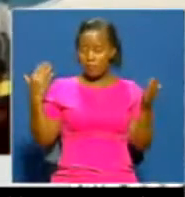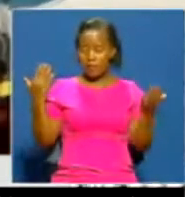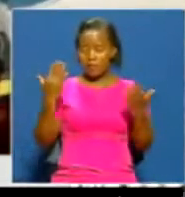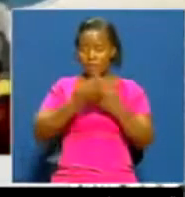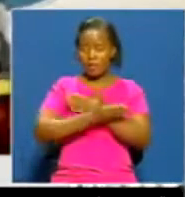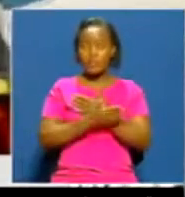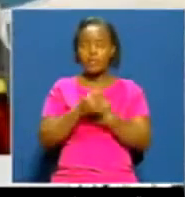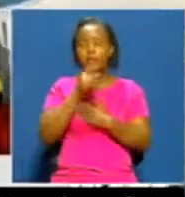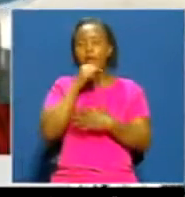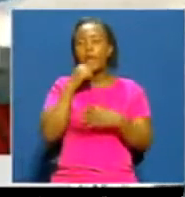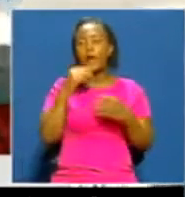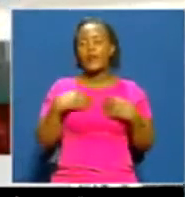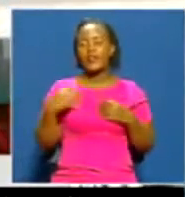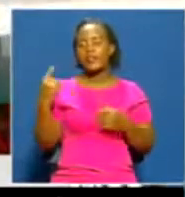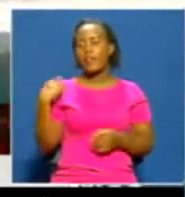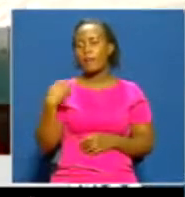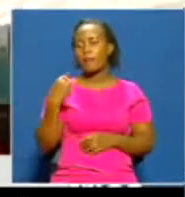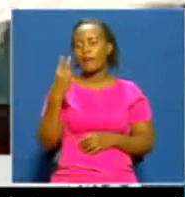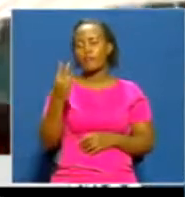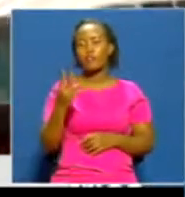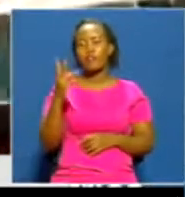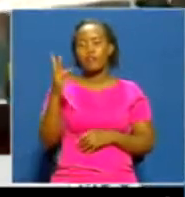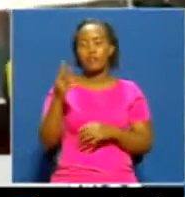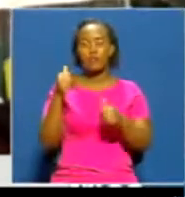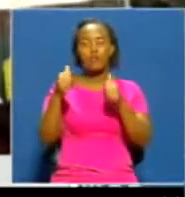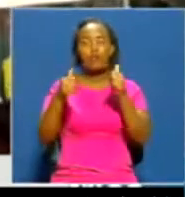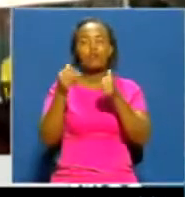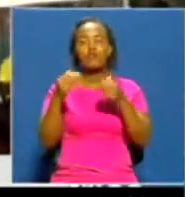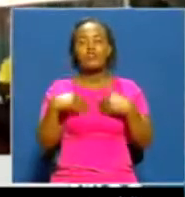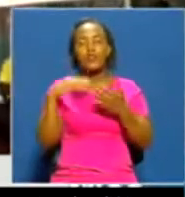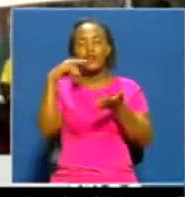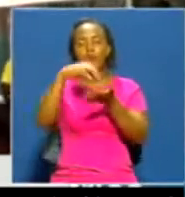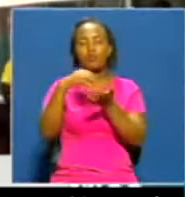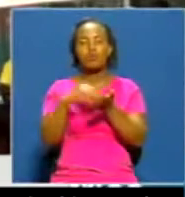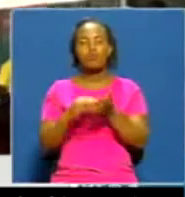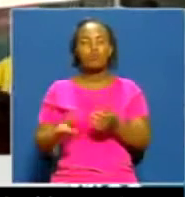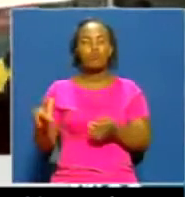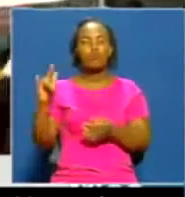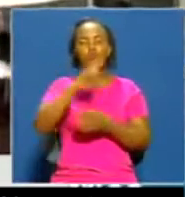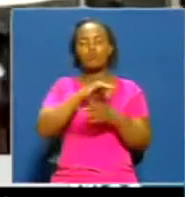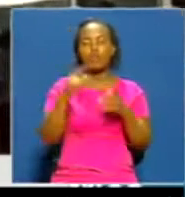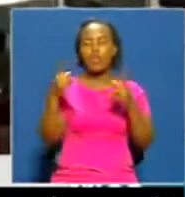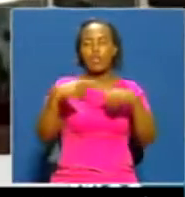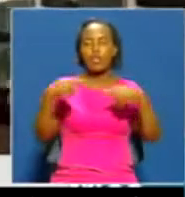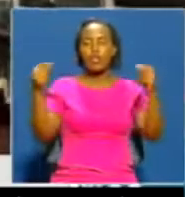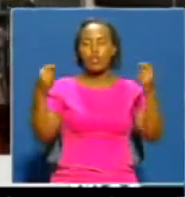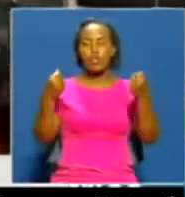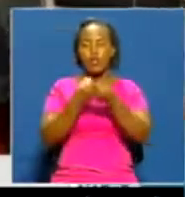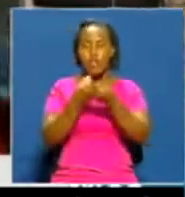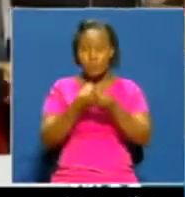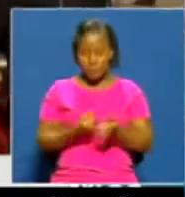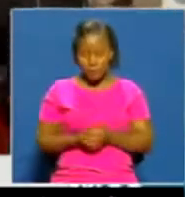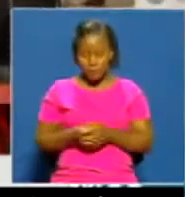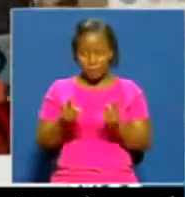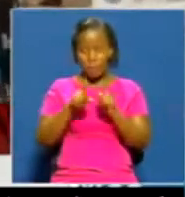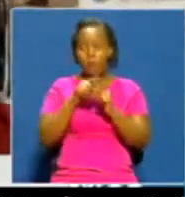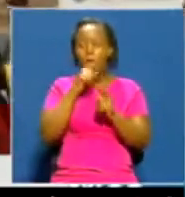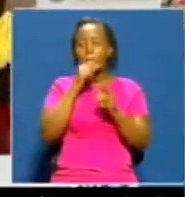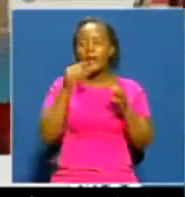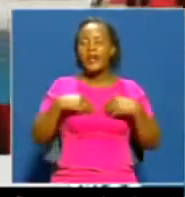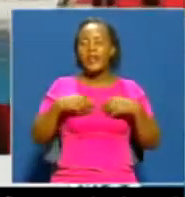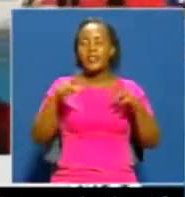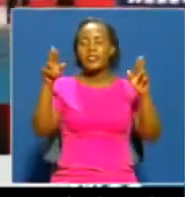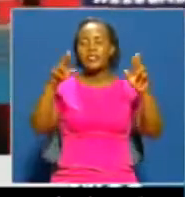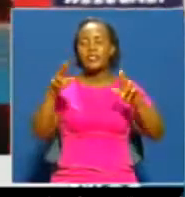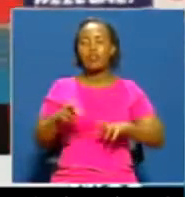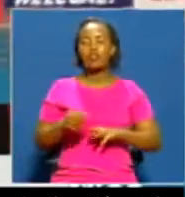ranked 24th, which secured him a slot to the Tokyo Olympic Games. Sawe made his international debut in 2012 in